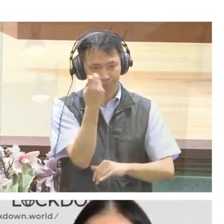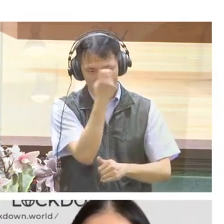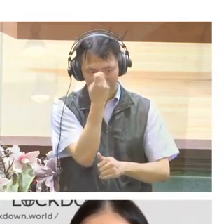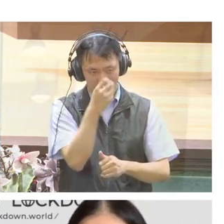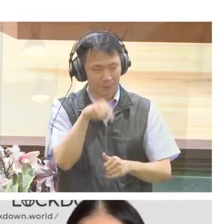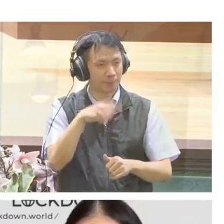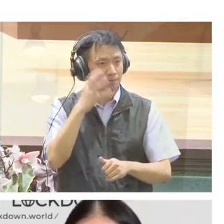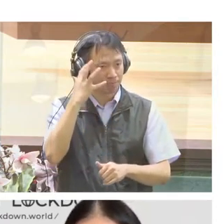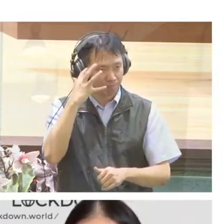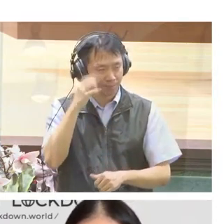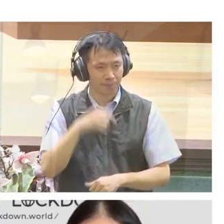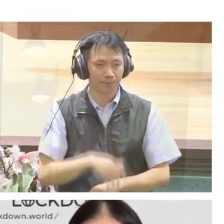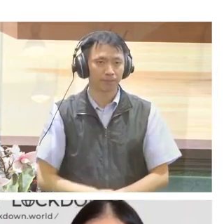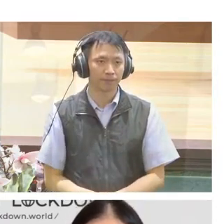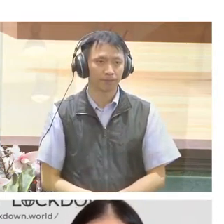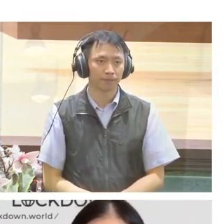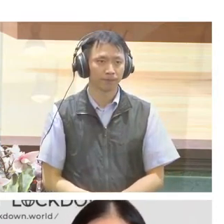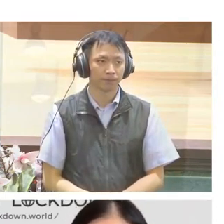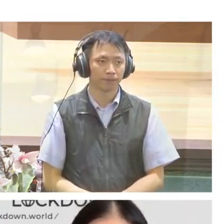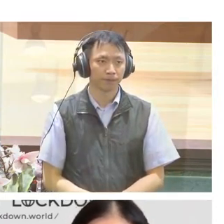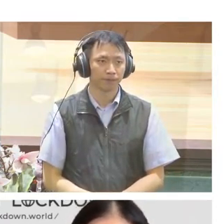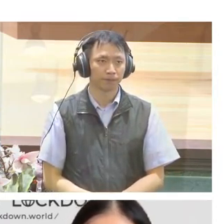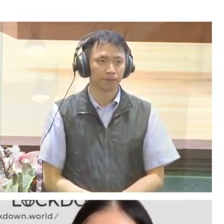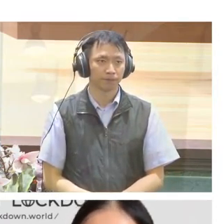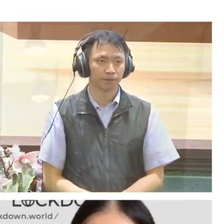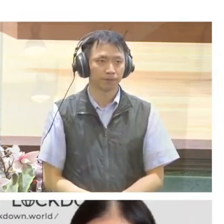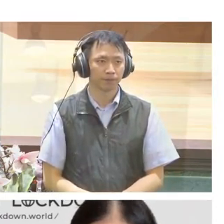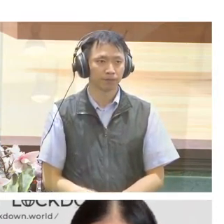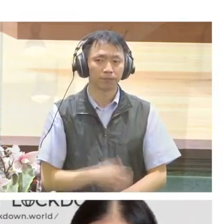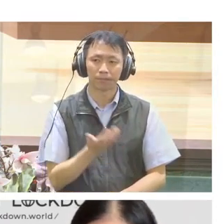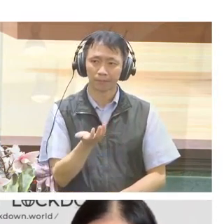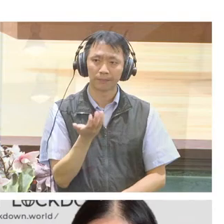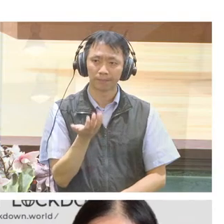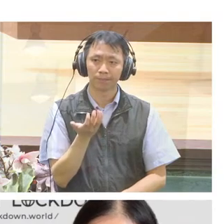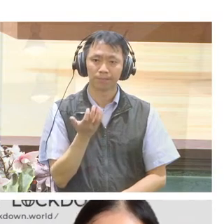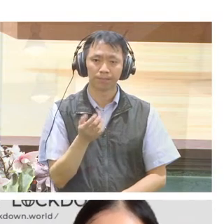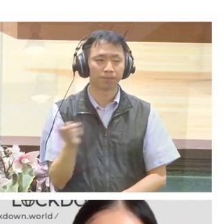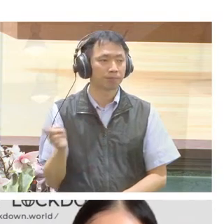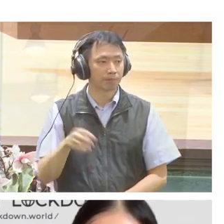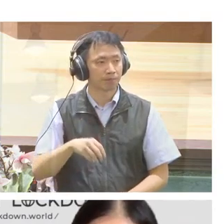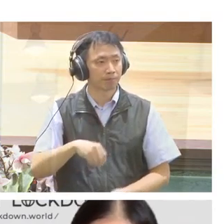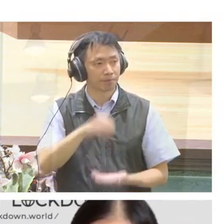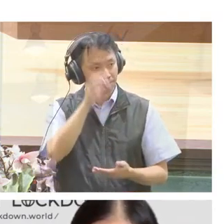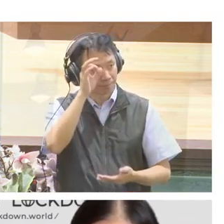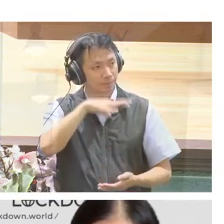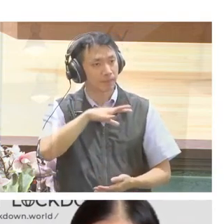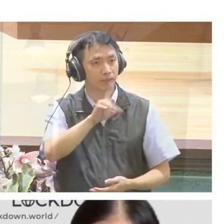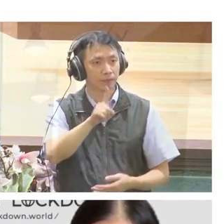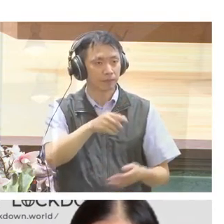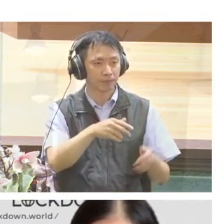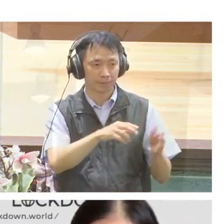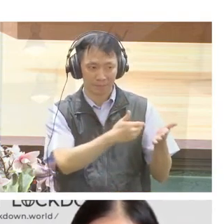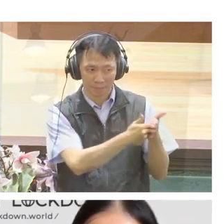one of the things that we'll be doing, and Mark showed you the kind of mapping platform and what it looks like, but what we'd like to do is kind of provide a